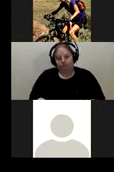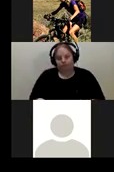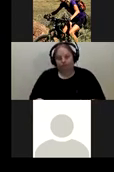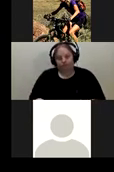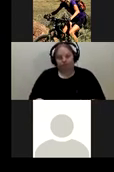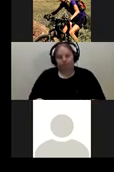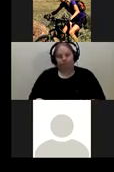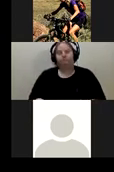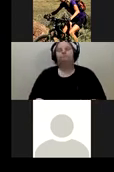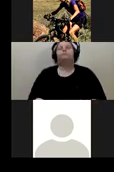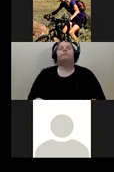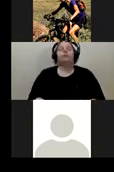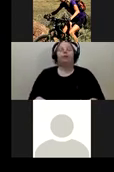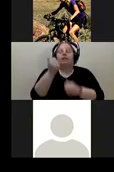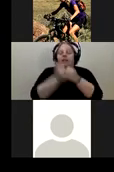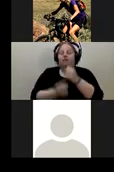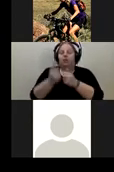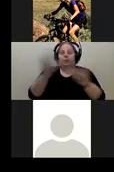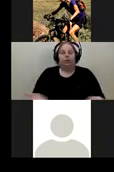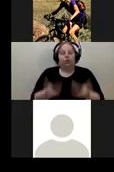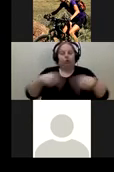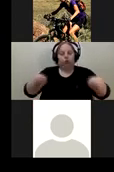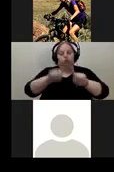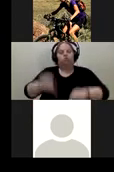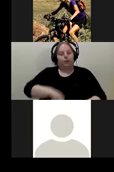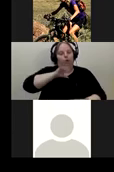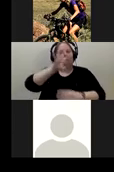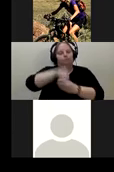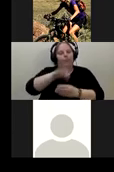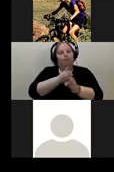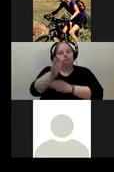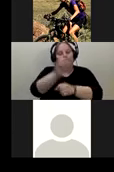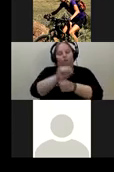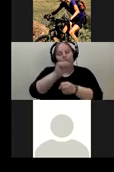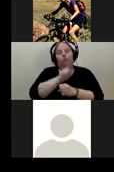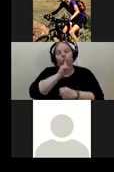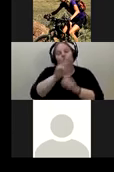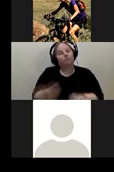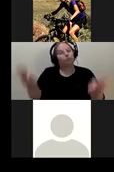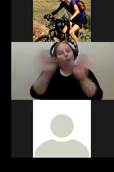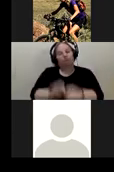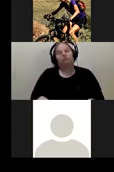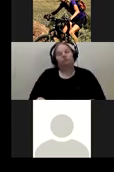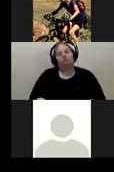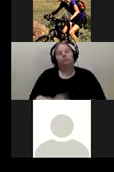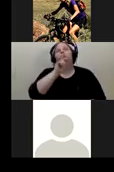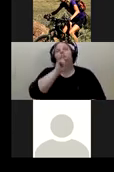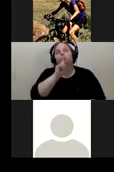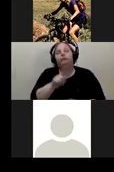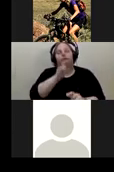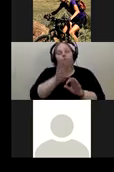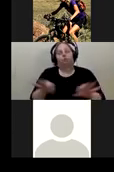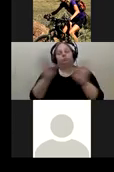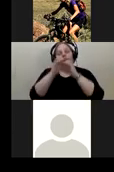And everyone on this call should be proud to be part of that. It's kind of a big deal. It's a really big deal, actually. It's a super big deal.